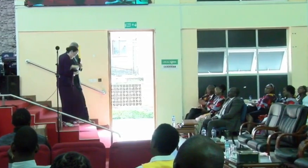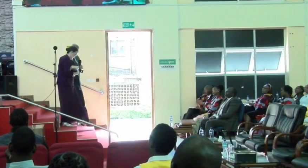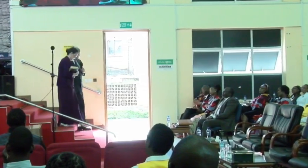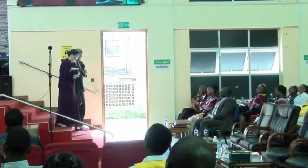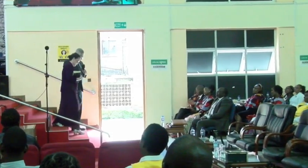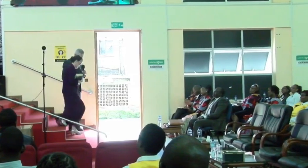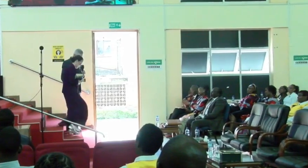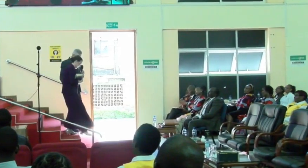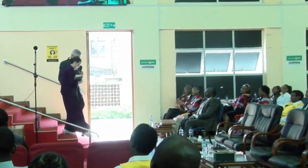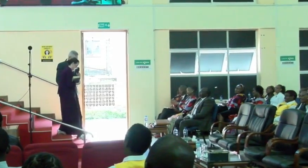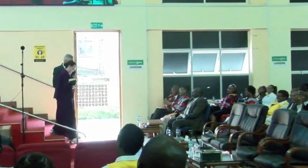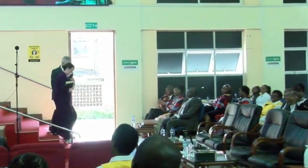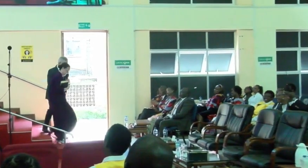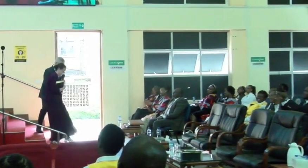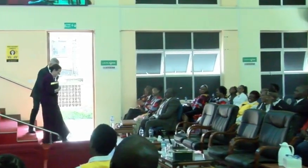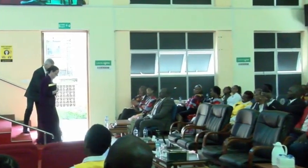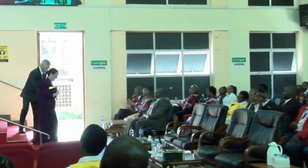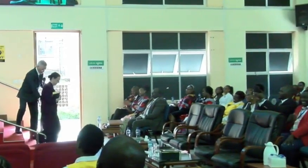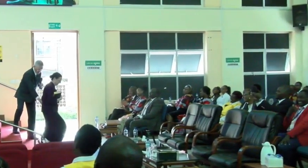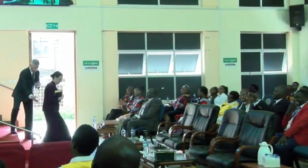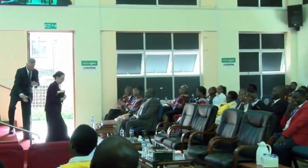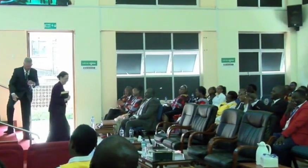kissing her at that altar either.